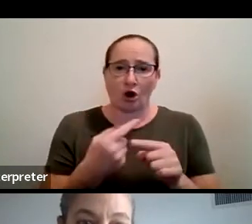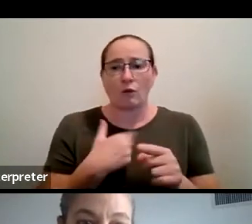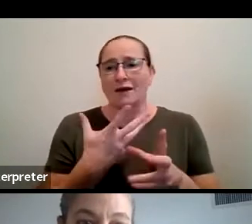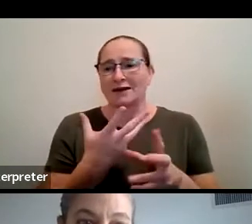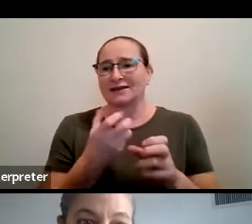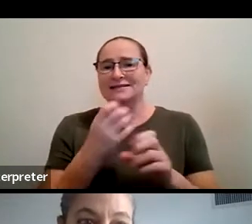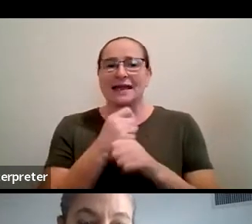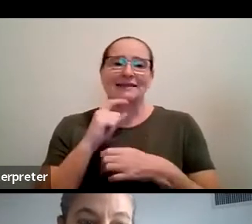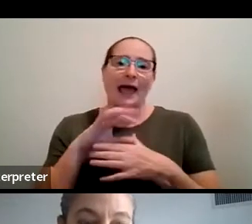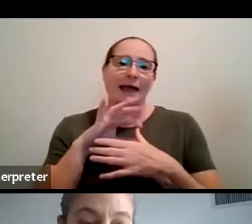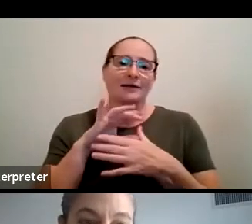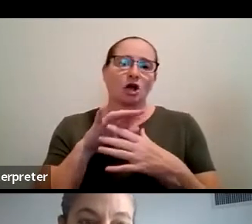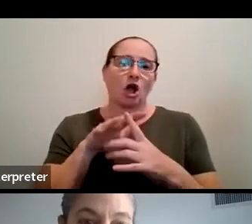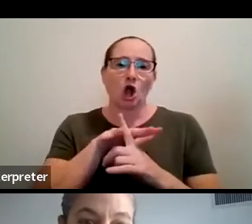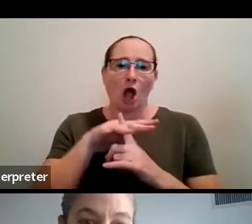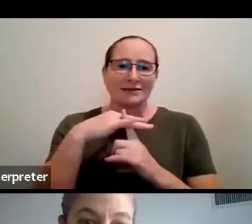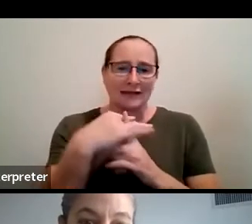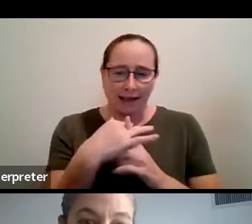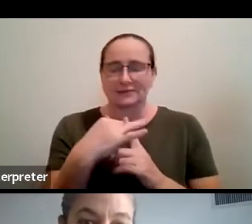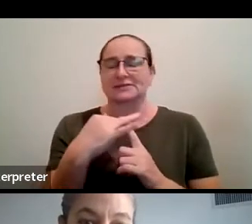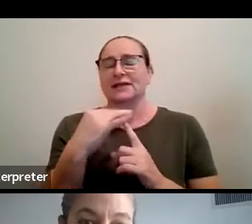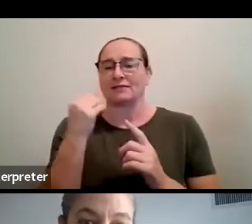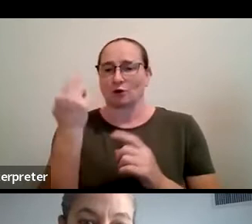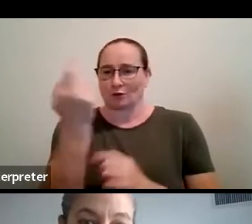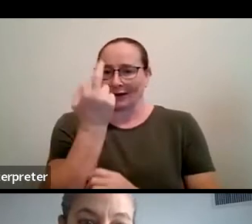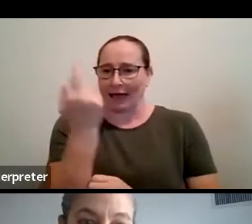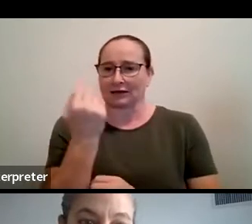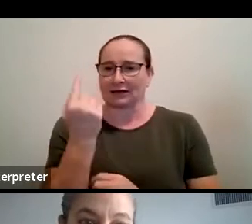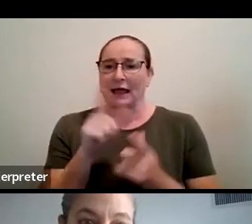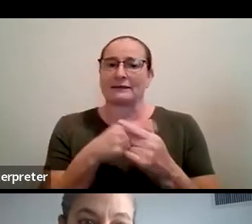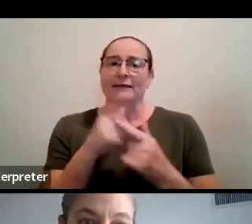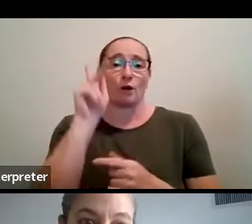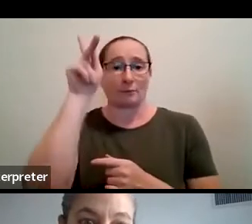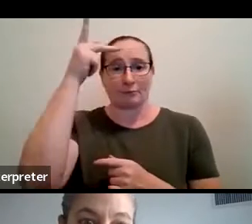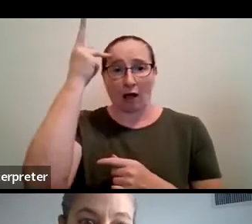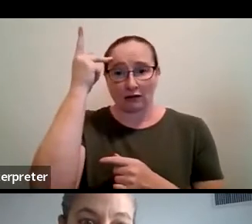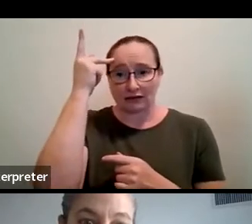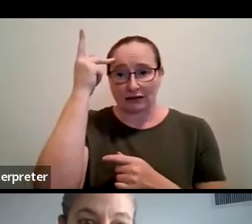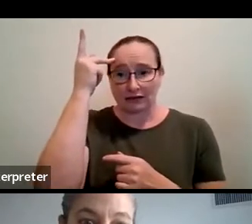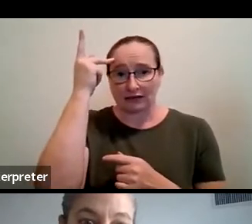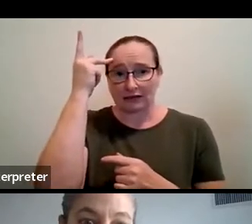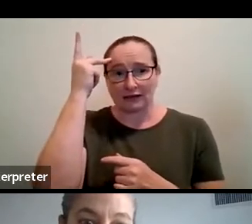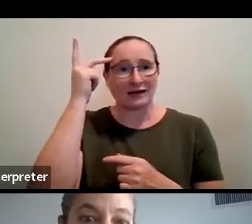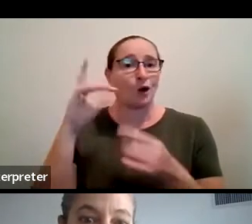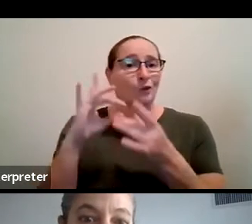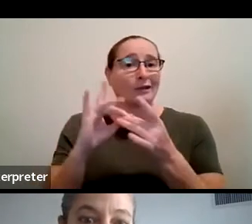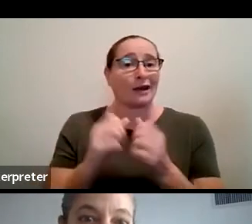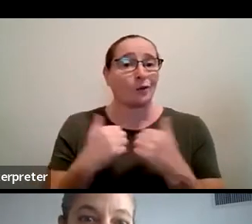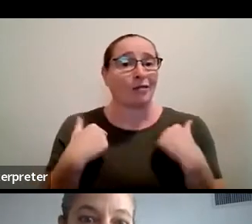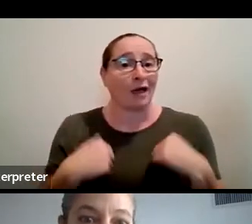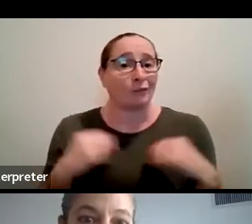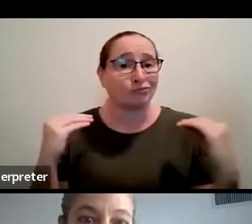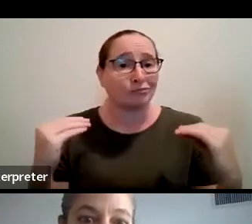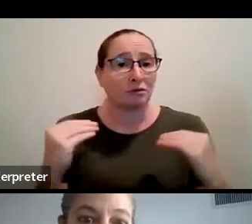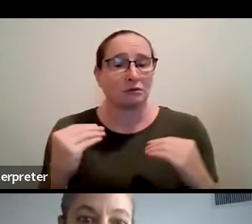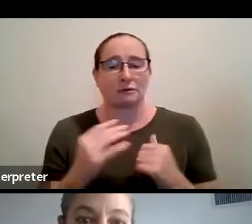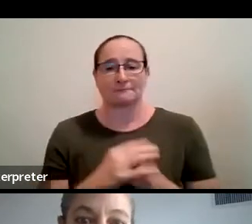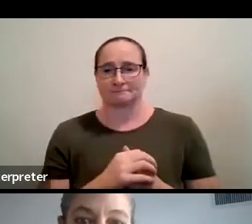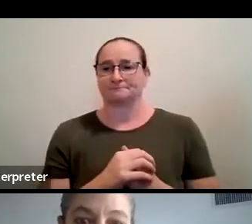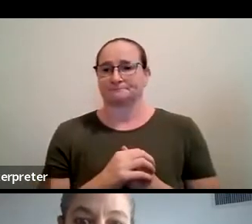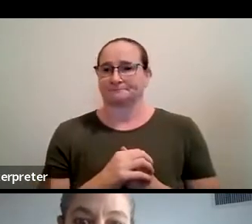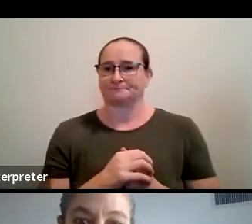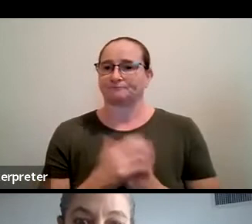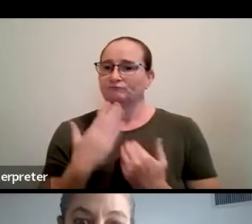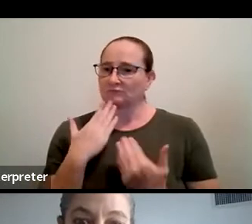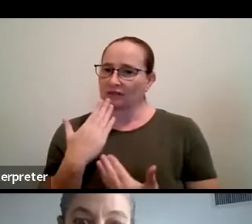of the reality always at play here, and that there are politics that have little to do with health on the table. Thank you